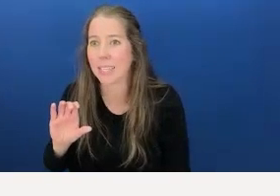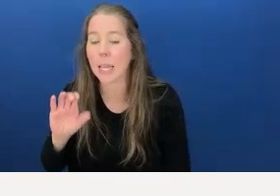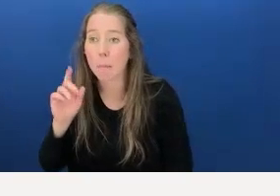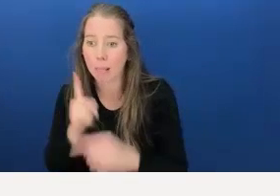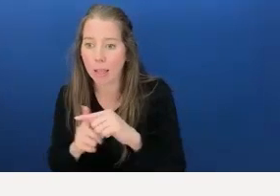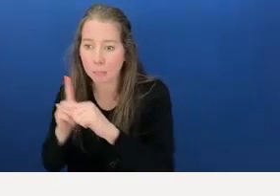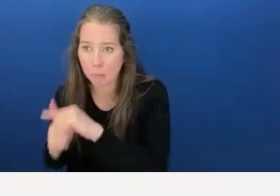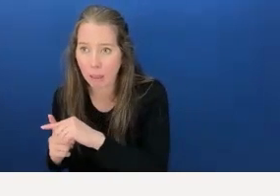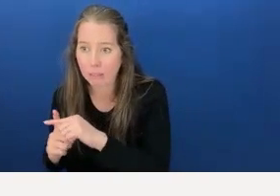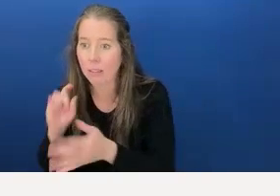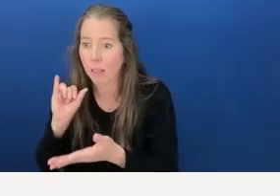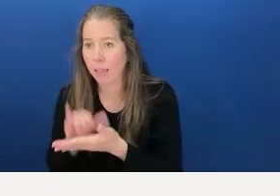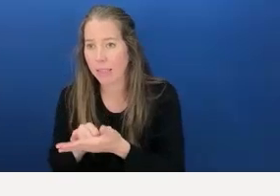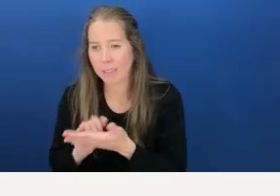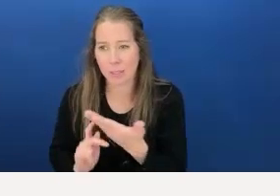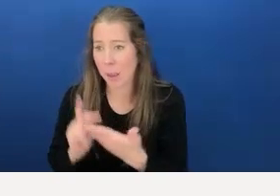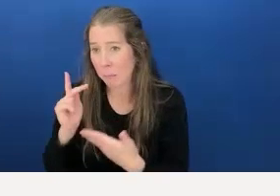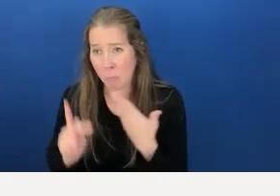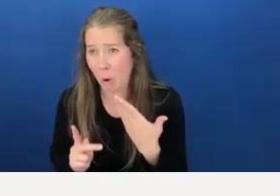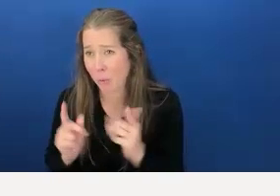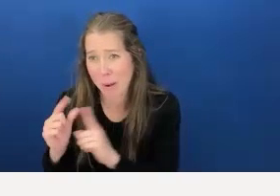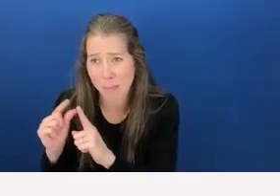which is a programming thing.